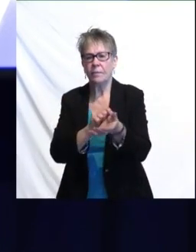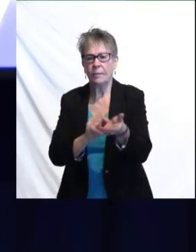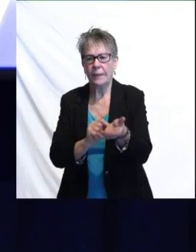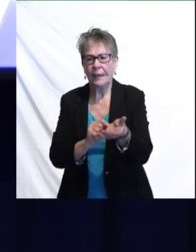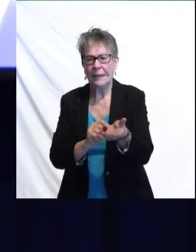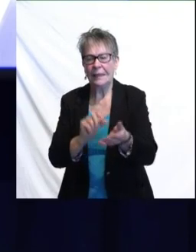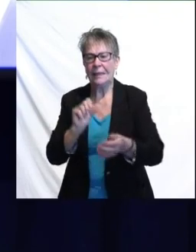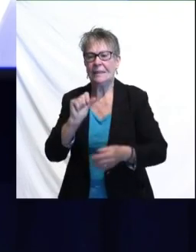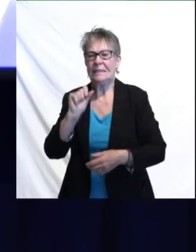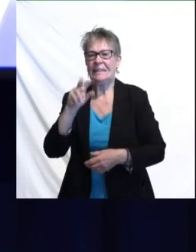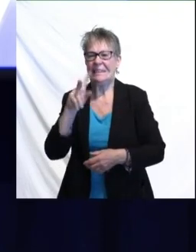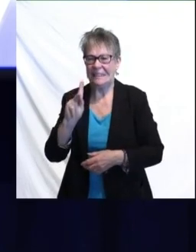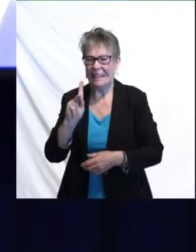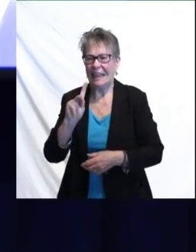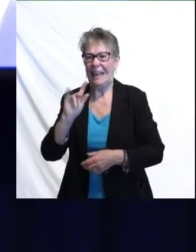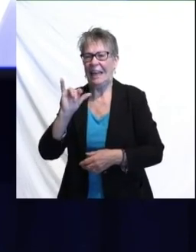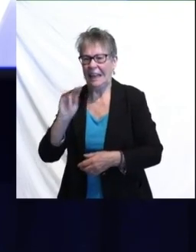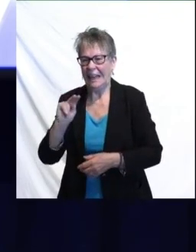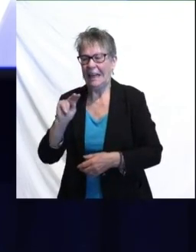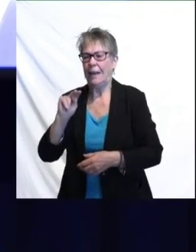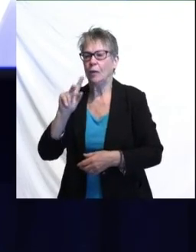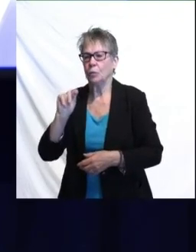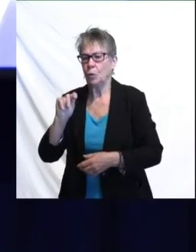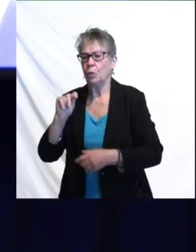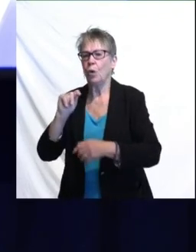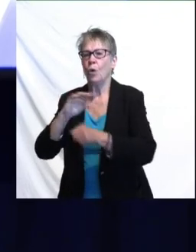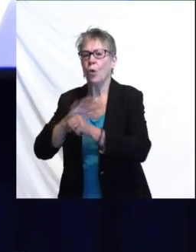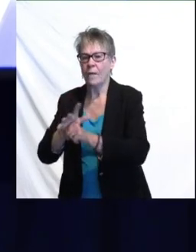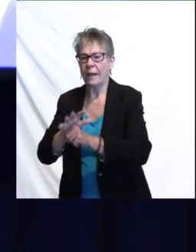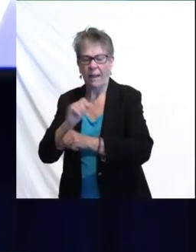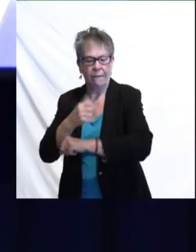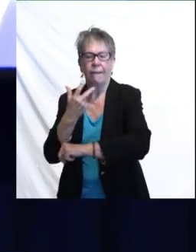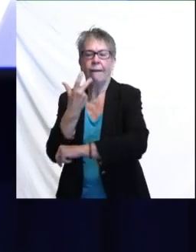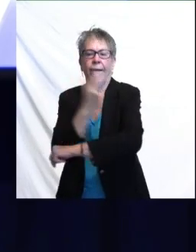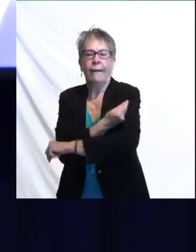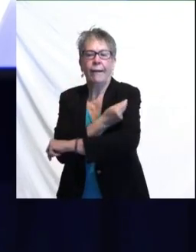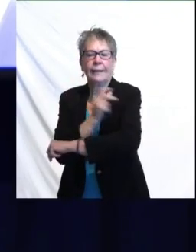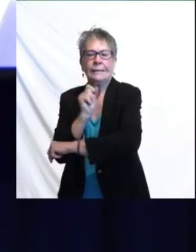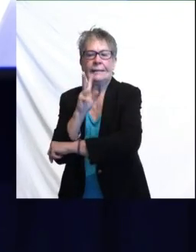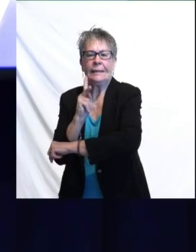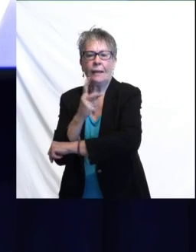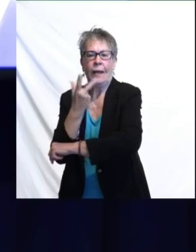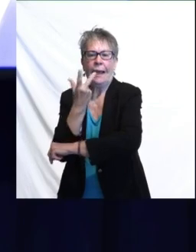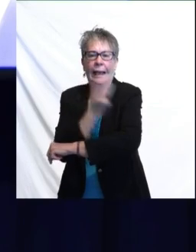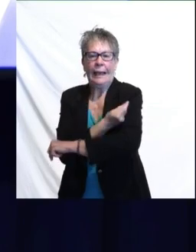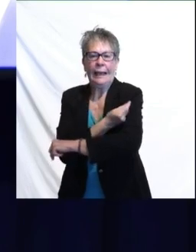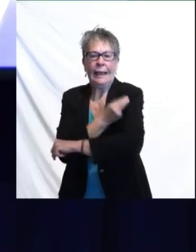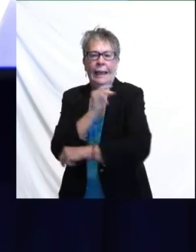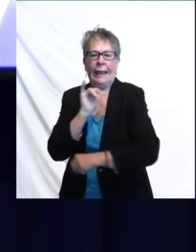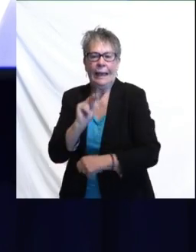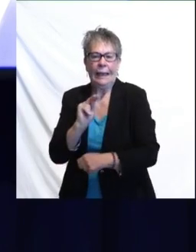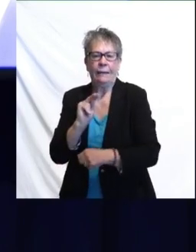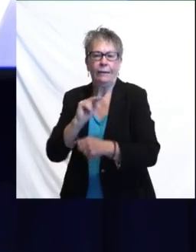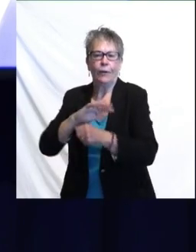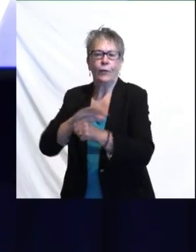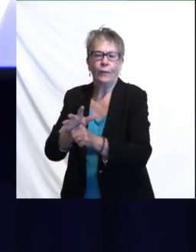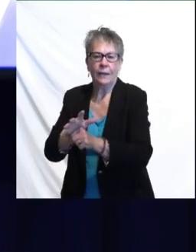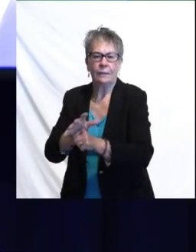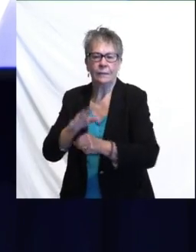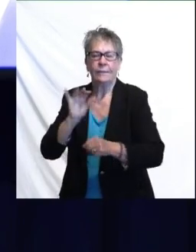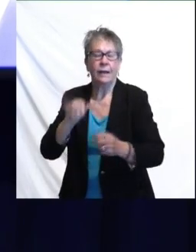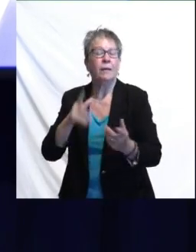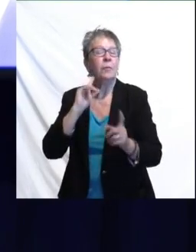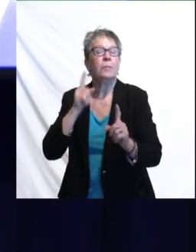And again, just a phenomenal experience. Again, just stressing the ease of it and more importantly, the importance of it. So thank you,